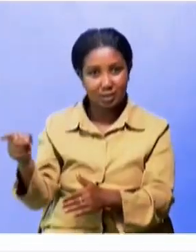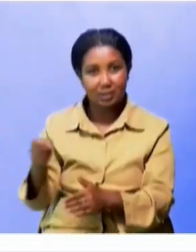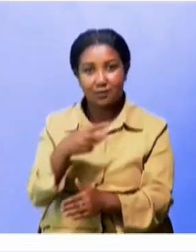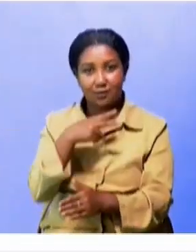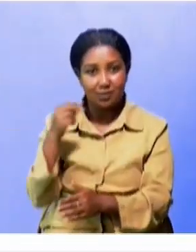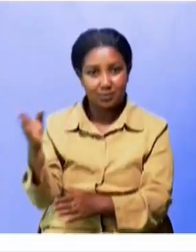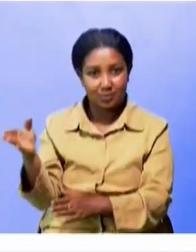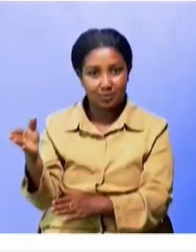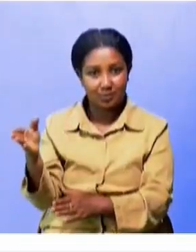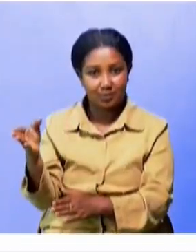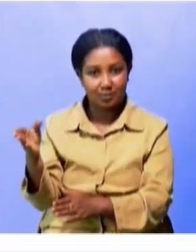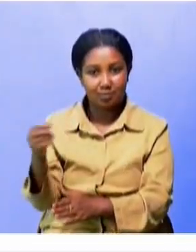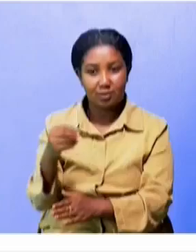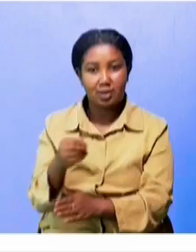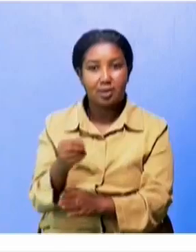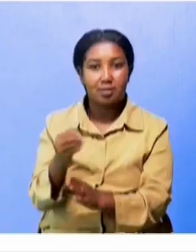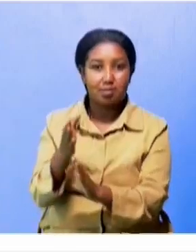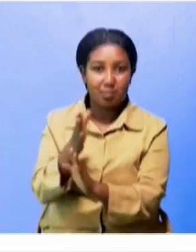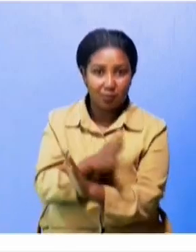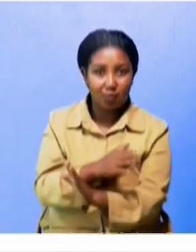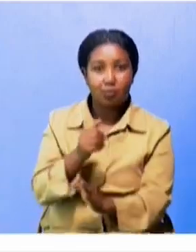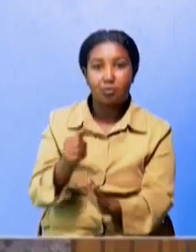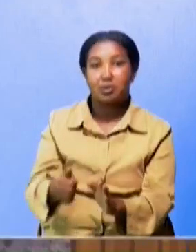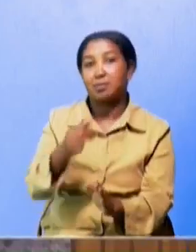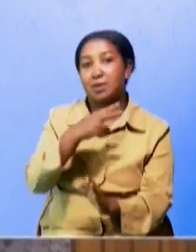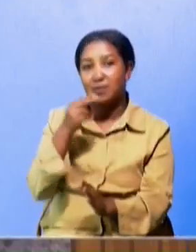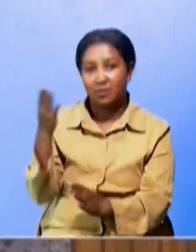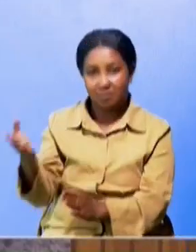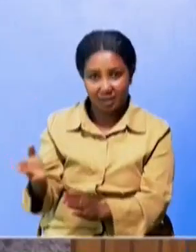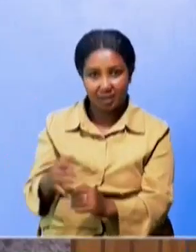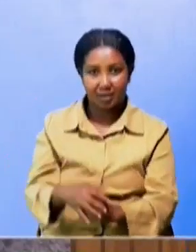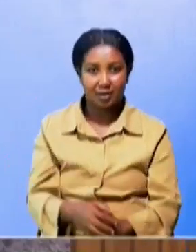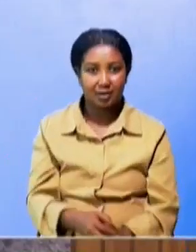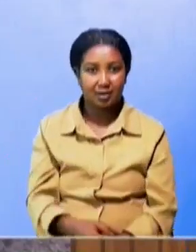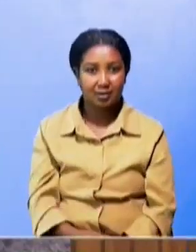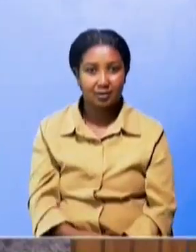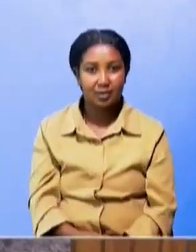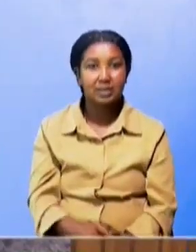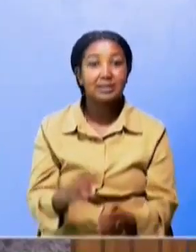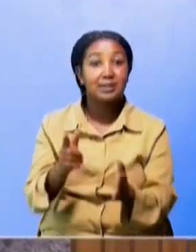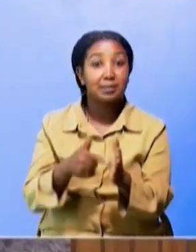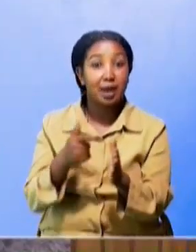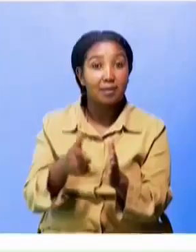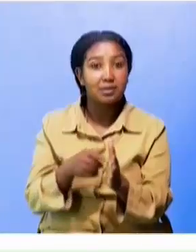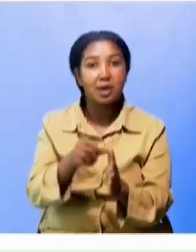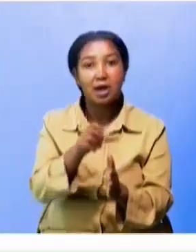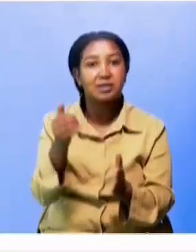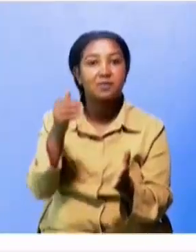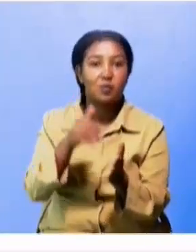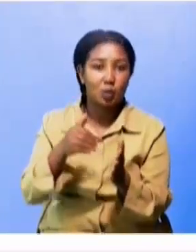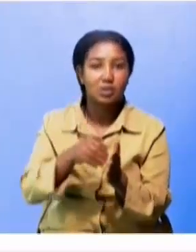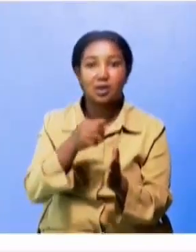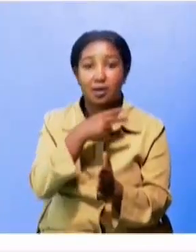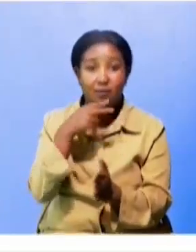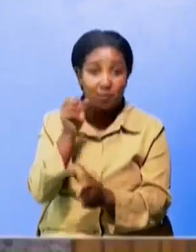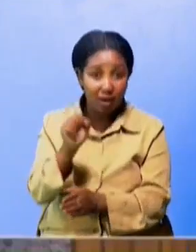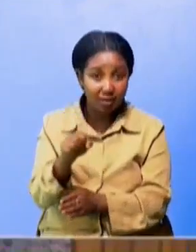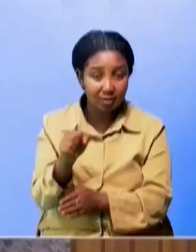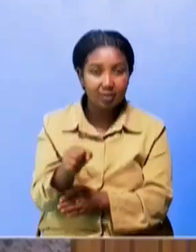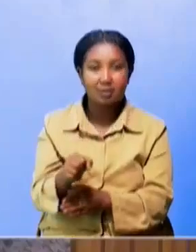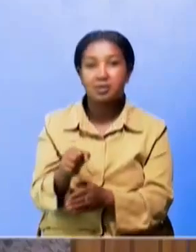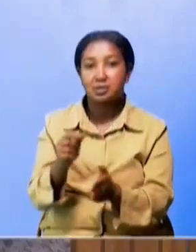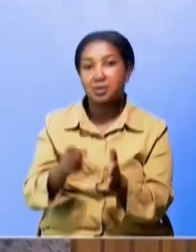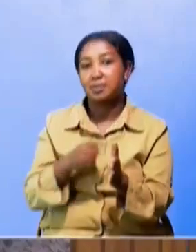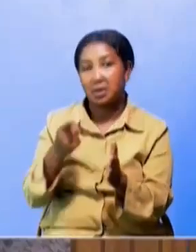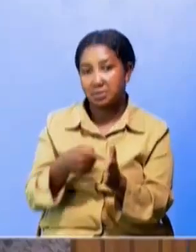verb. Before the main verb means here it is. Sometimes it's another frequency adverb, so right? This is a